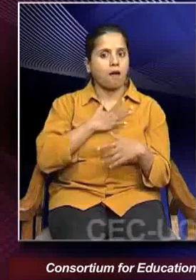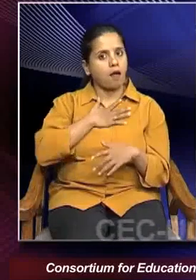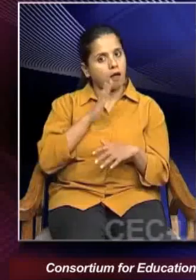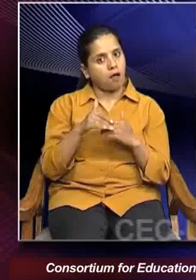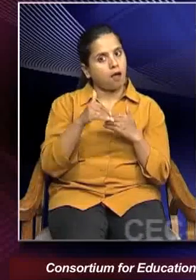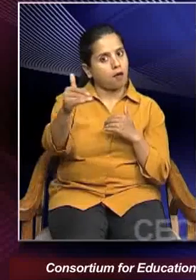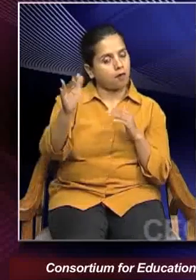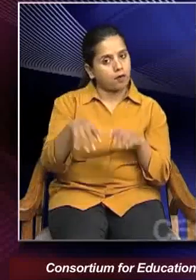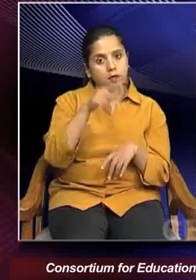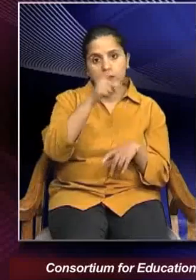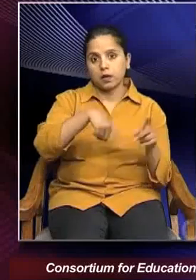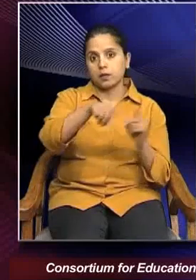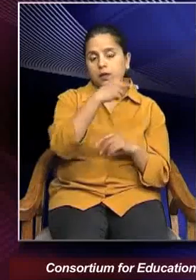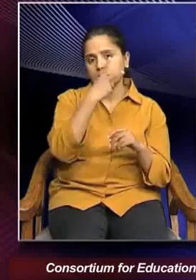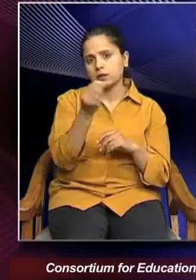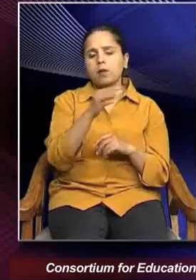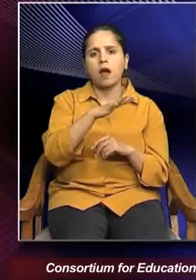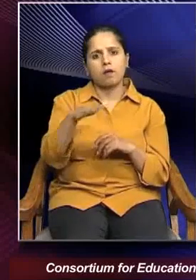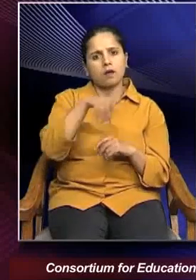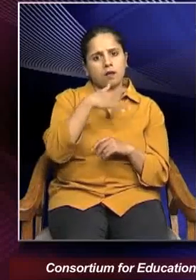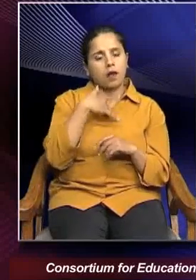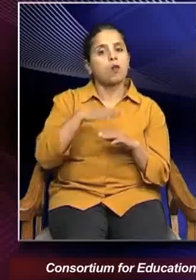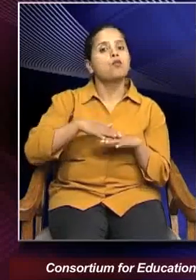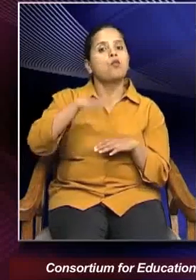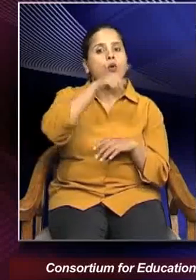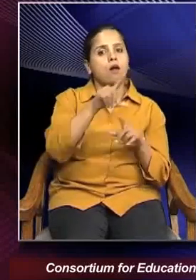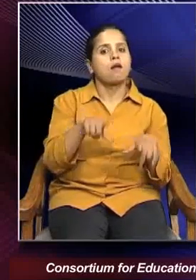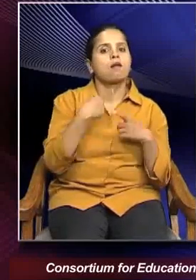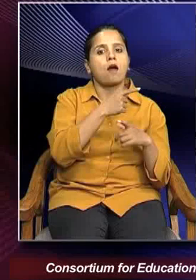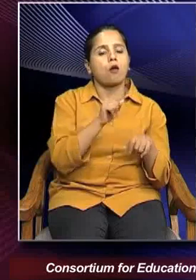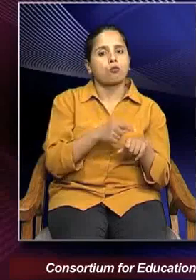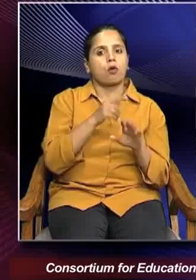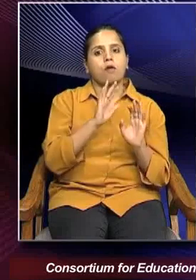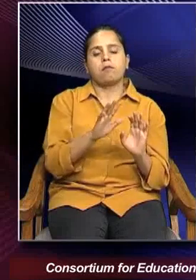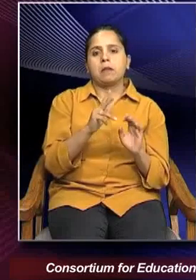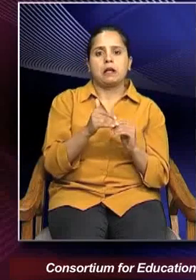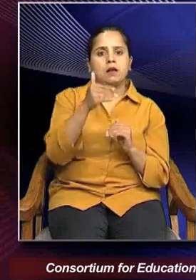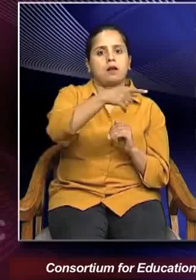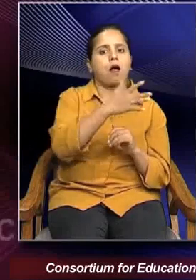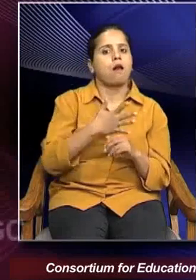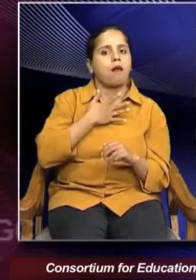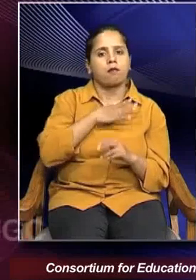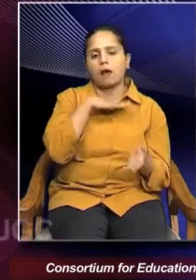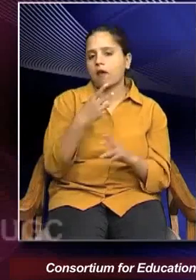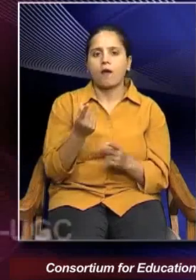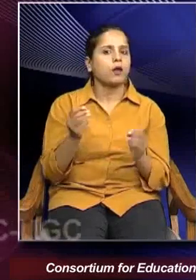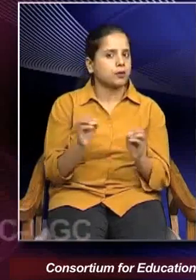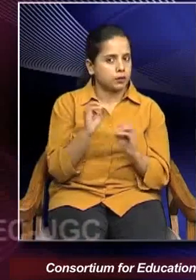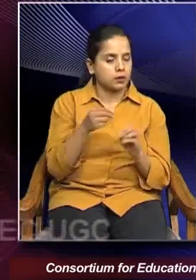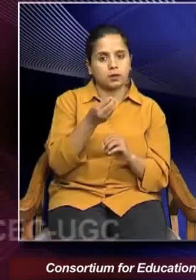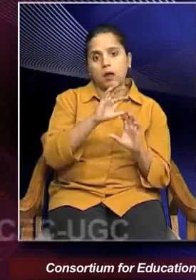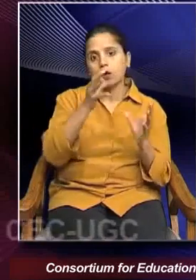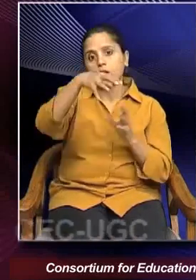which means that people on an average have a higher life chances at the aggregate level. So, most of these countries have a